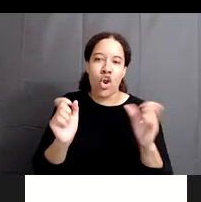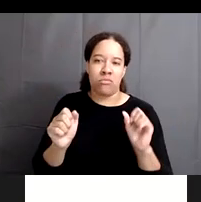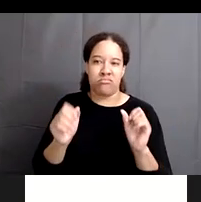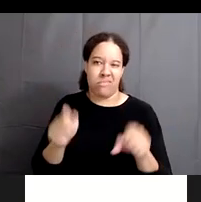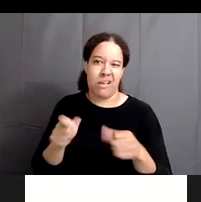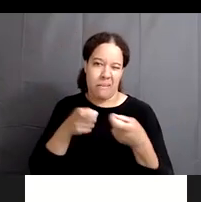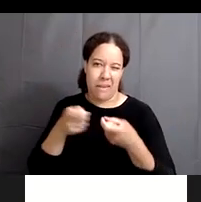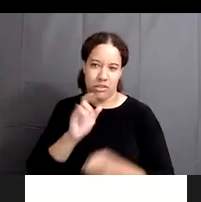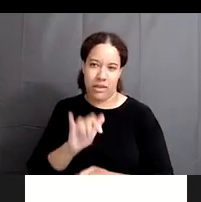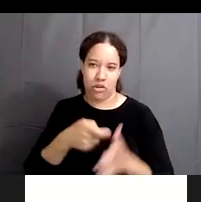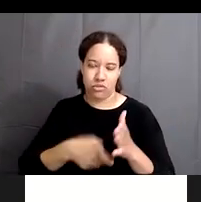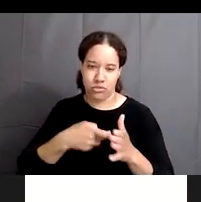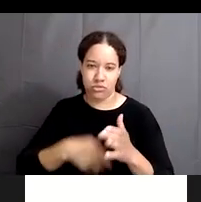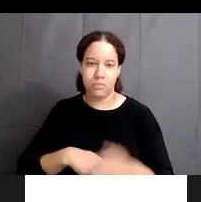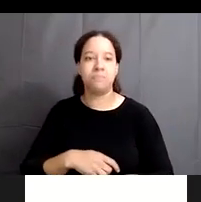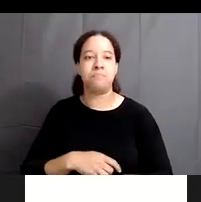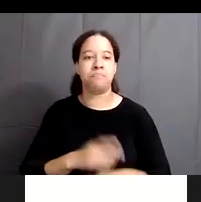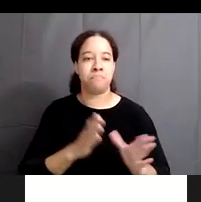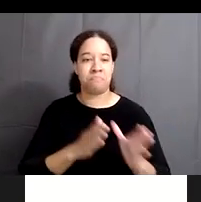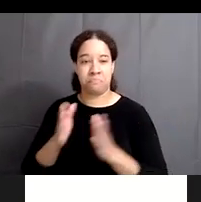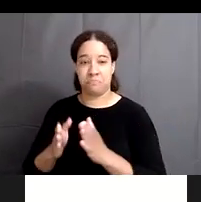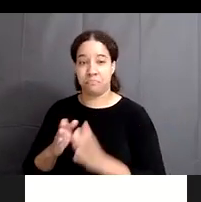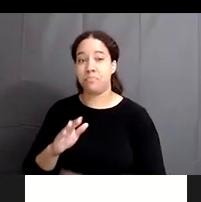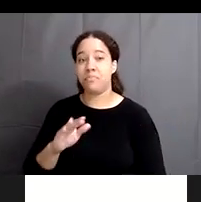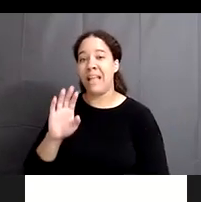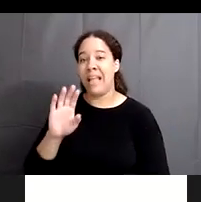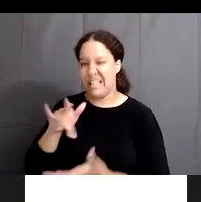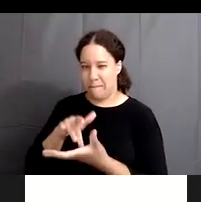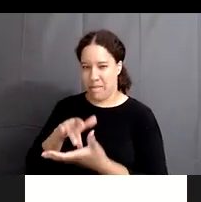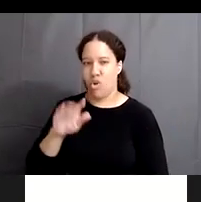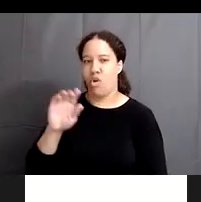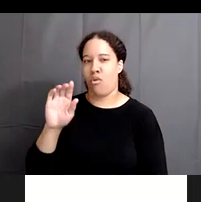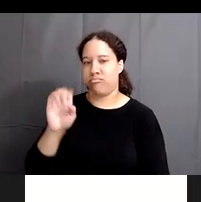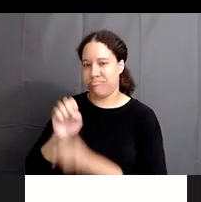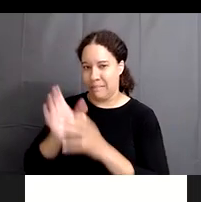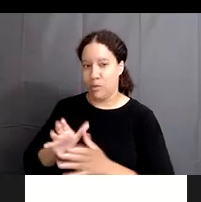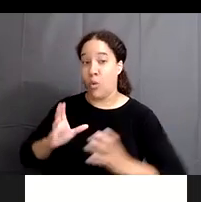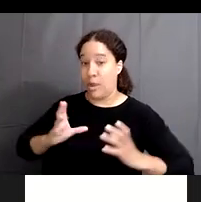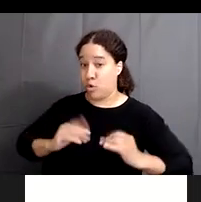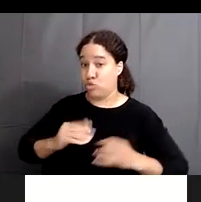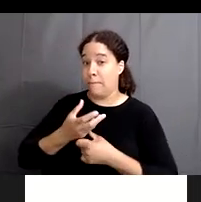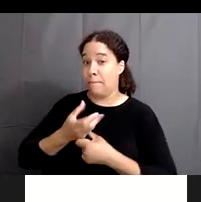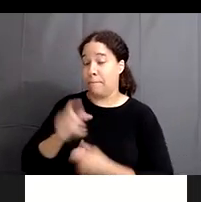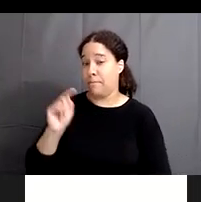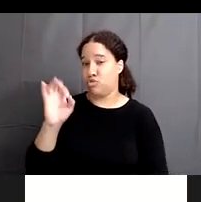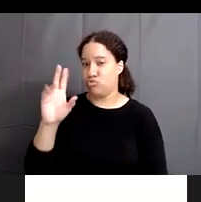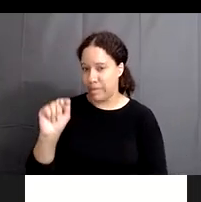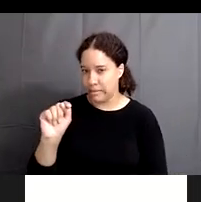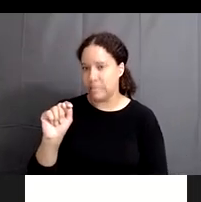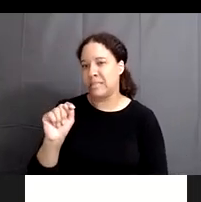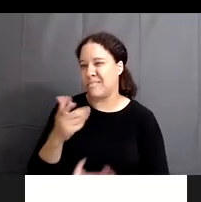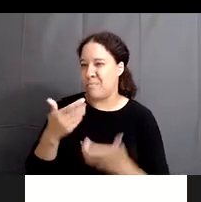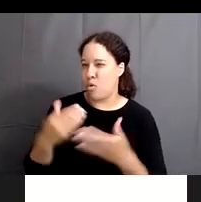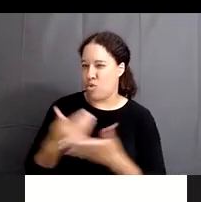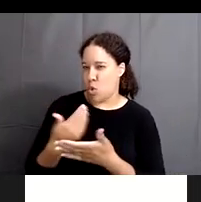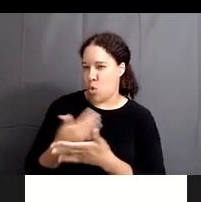companies. Employee ownership trusts are also one of the newer types of employee ownership and have far